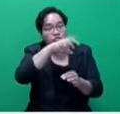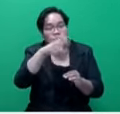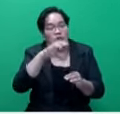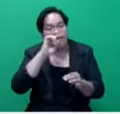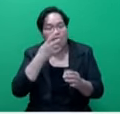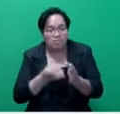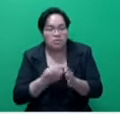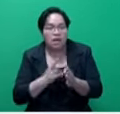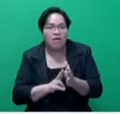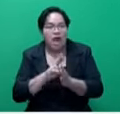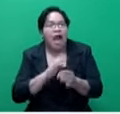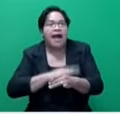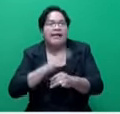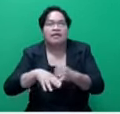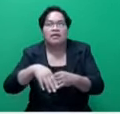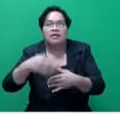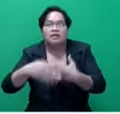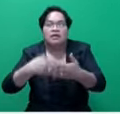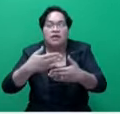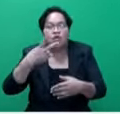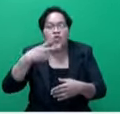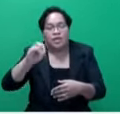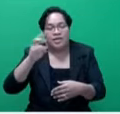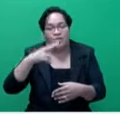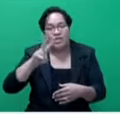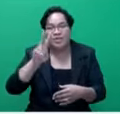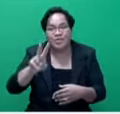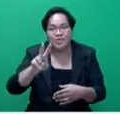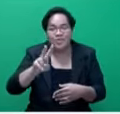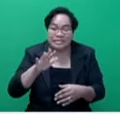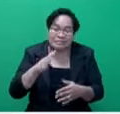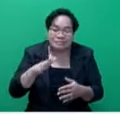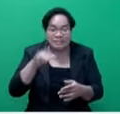levels until 2022 at the earliest. His